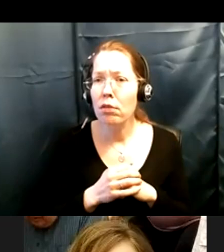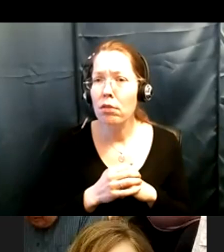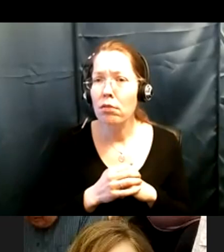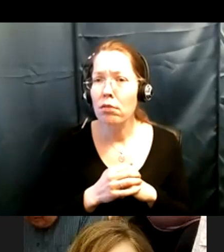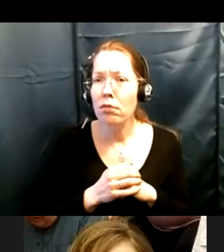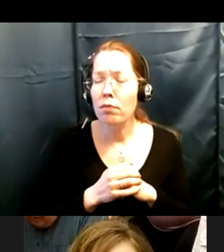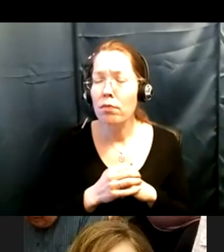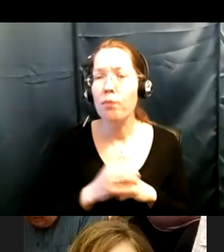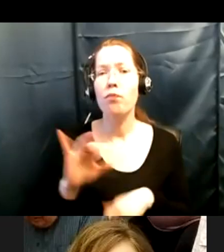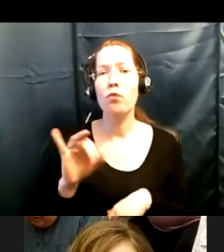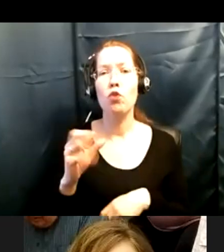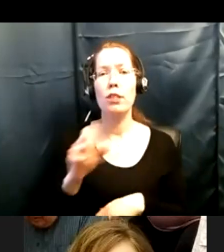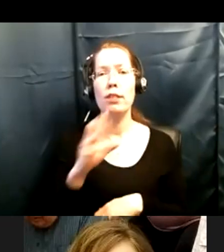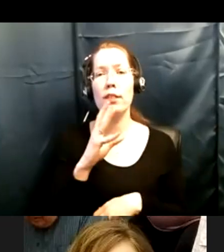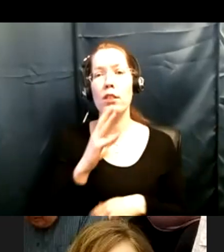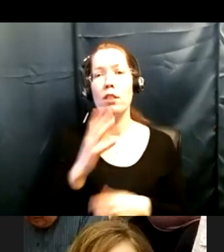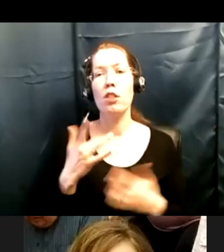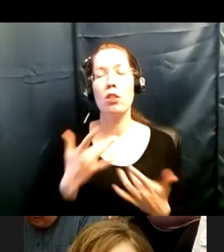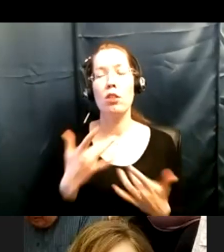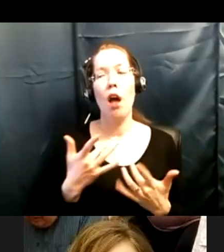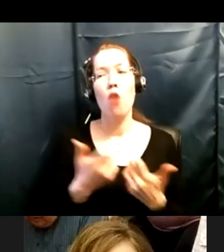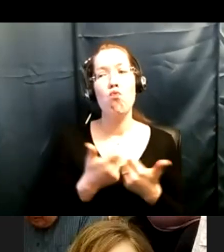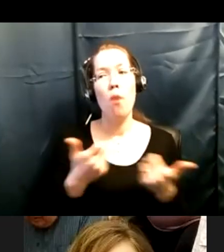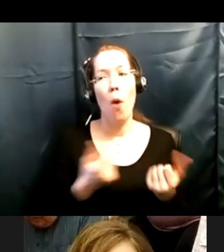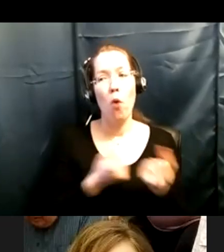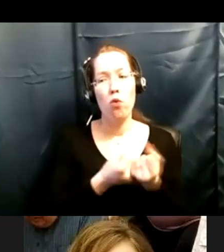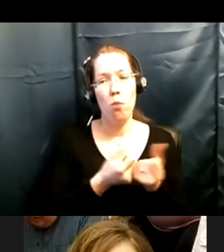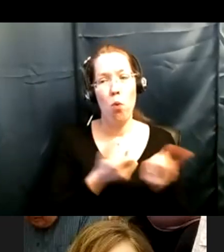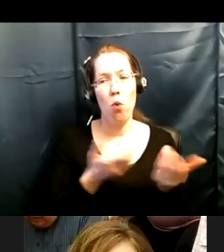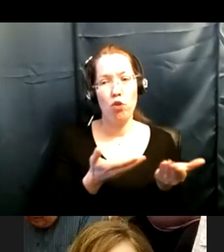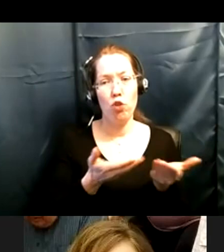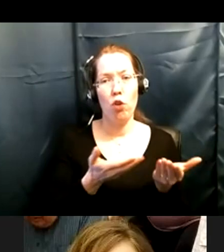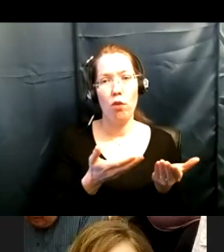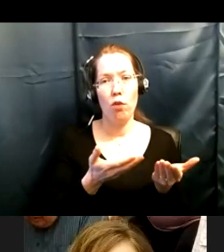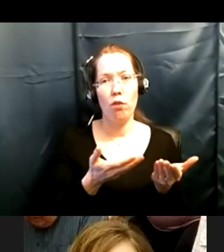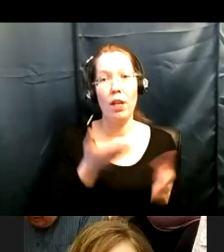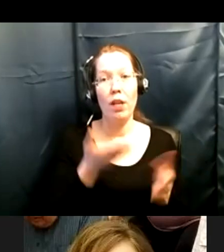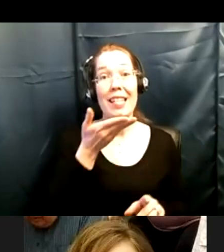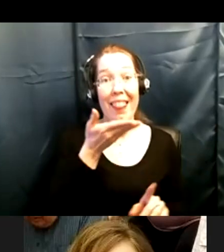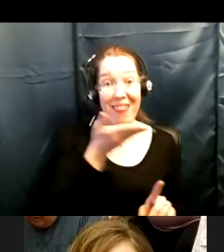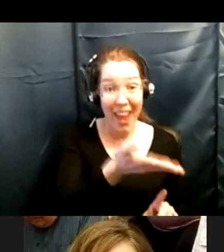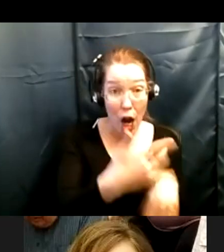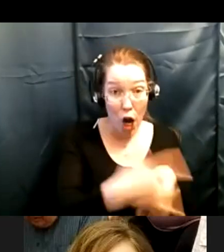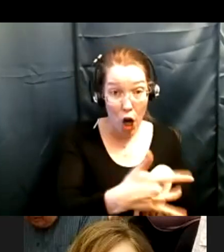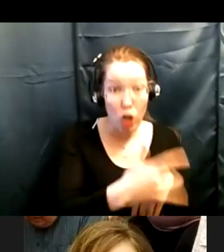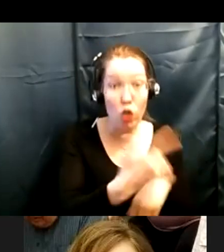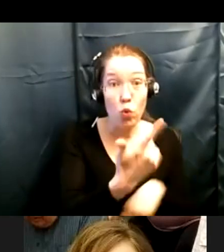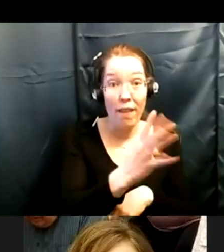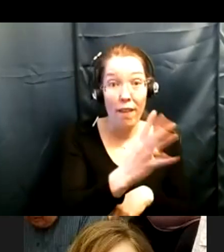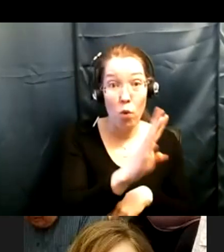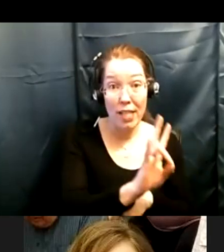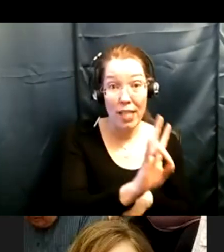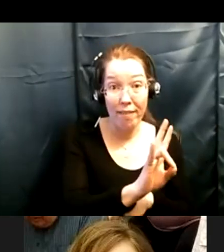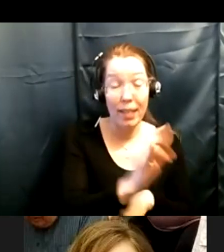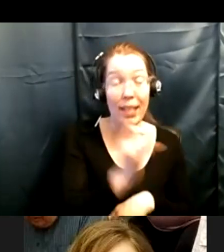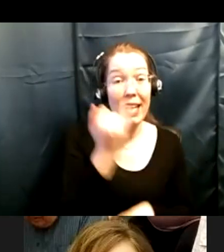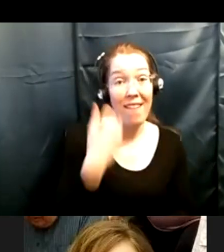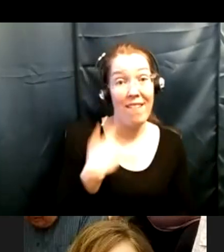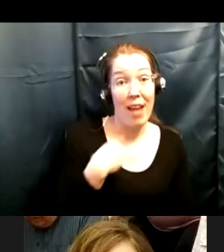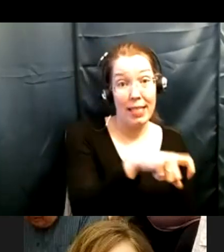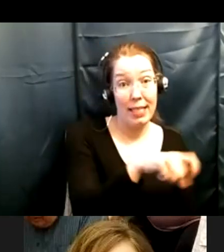Well, remote support service is there 24/7 if I need